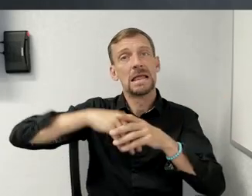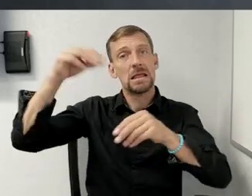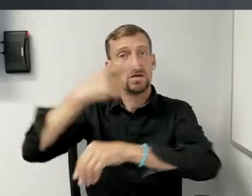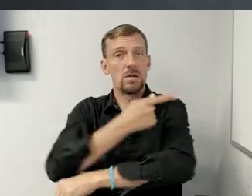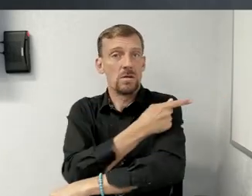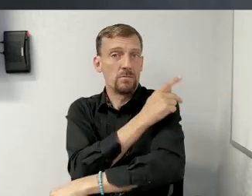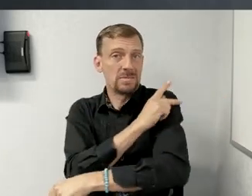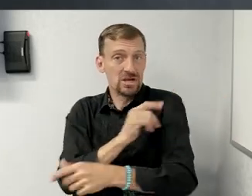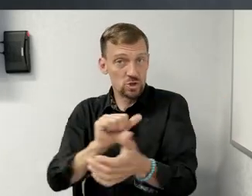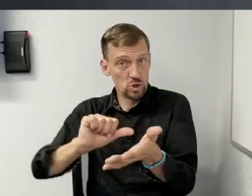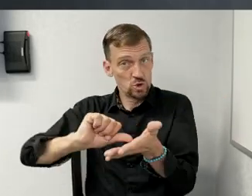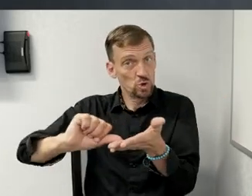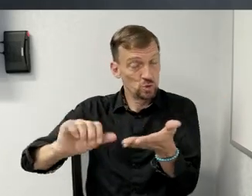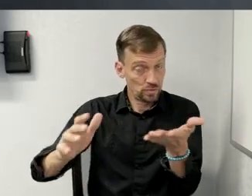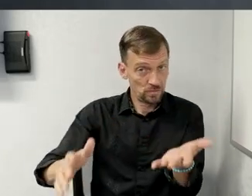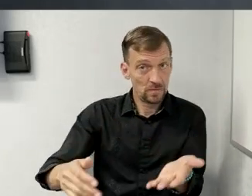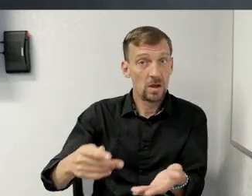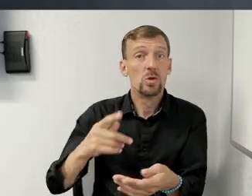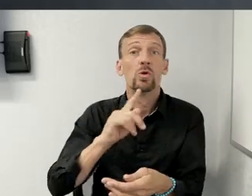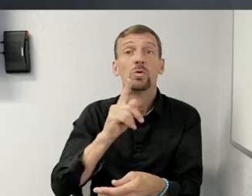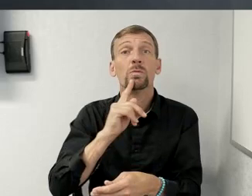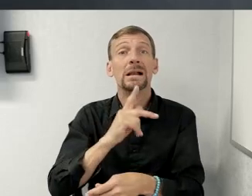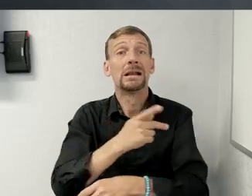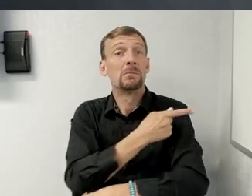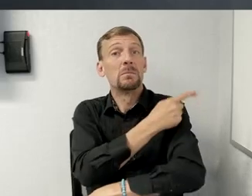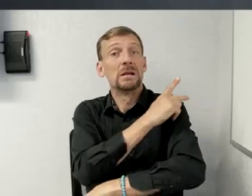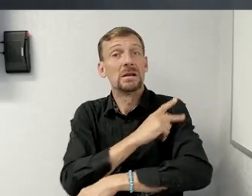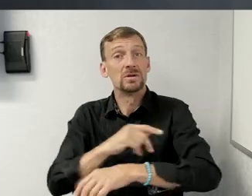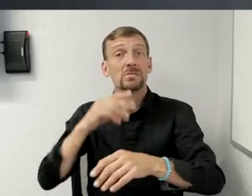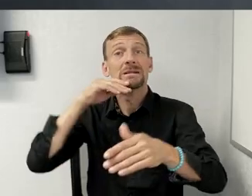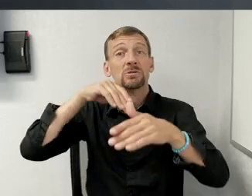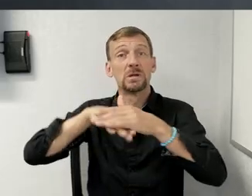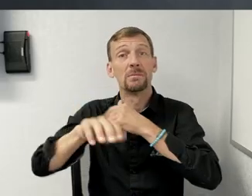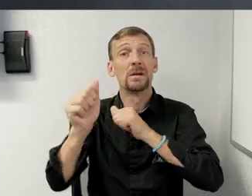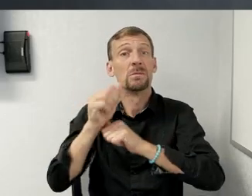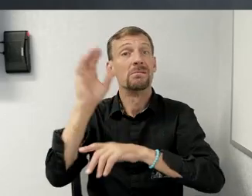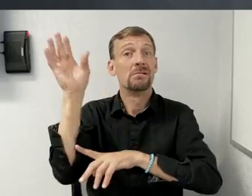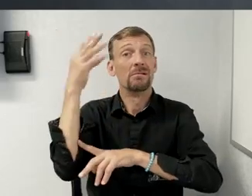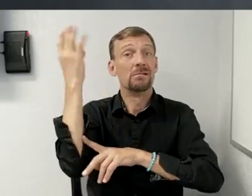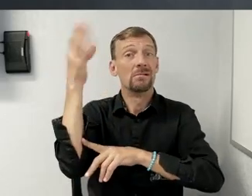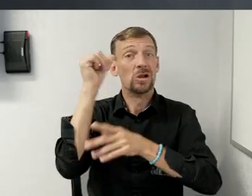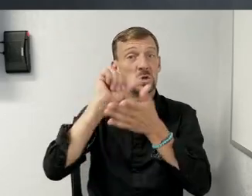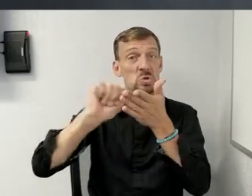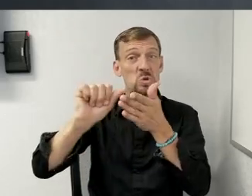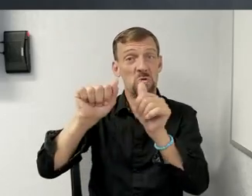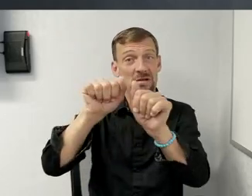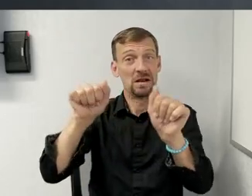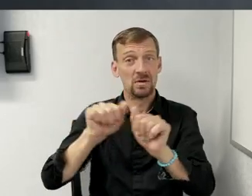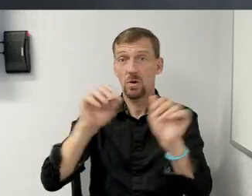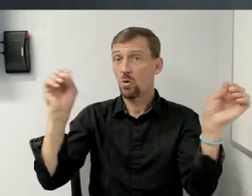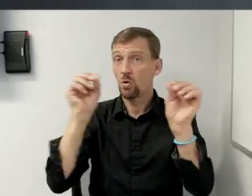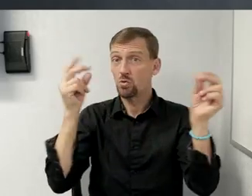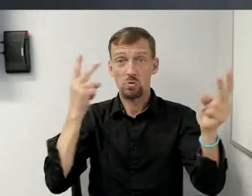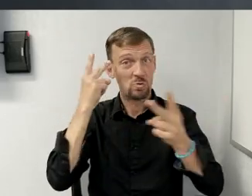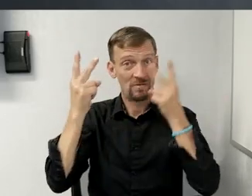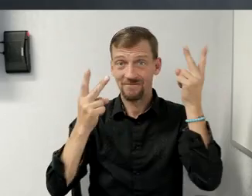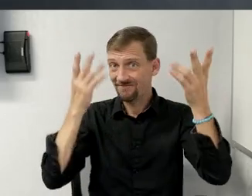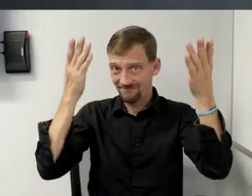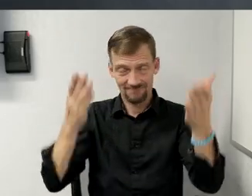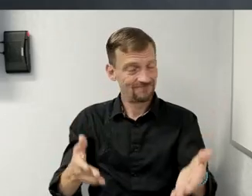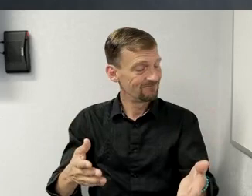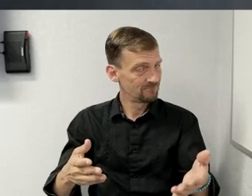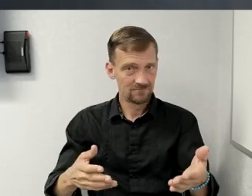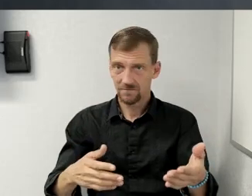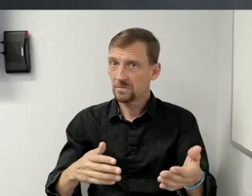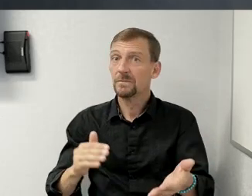surgery. So, the patients, they come into the ambulatory surgery area. Again, no visitors. So